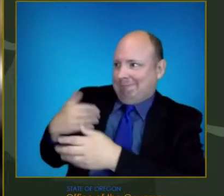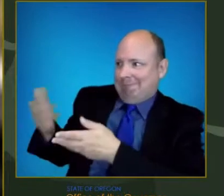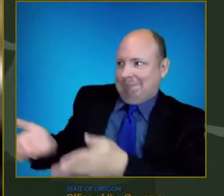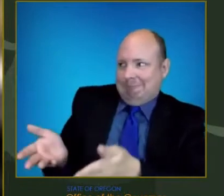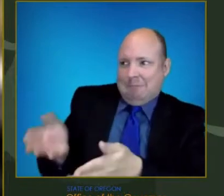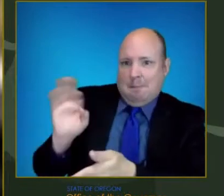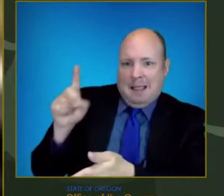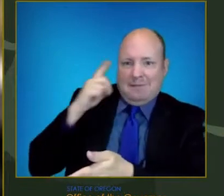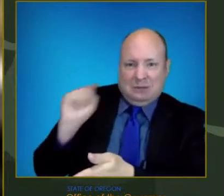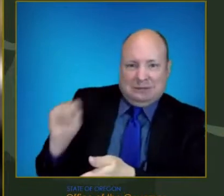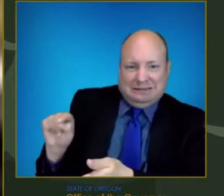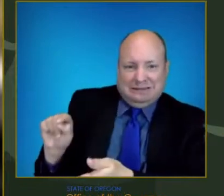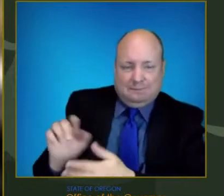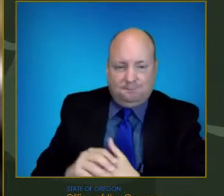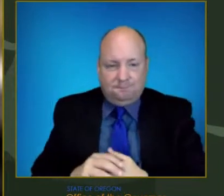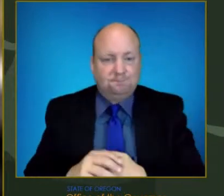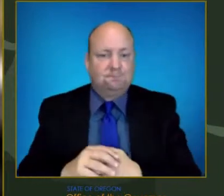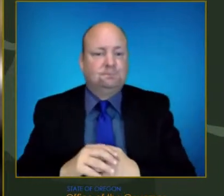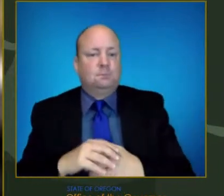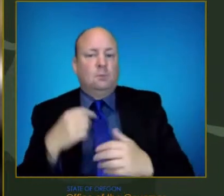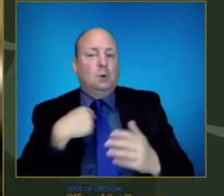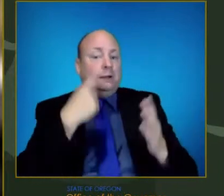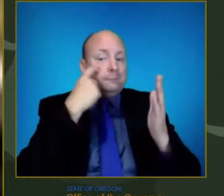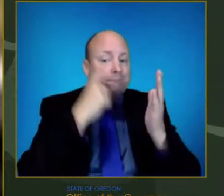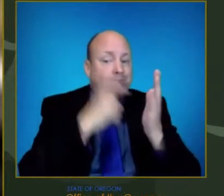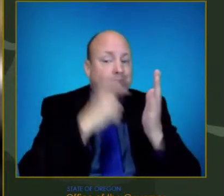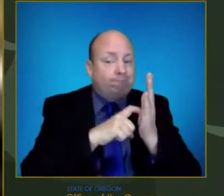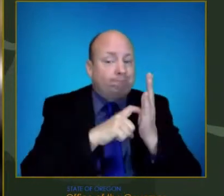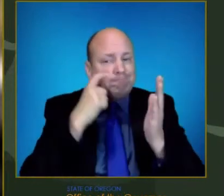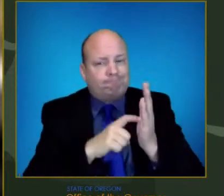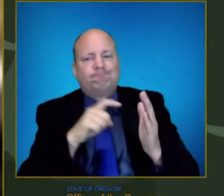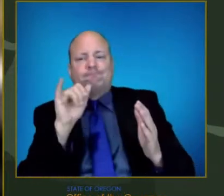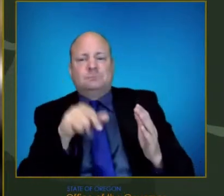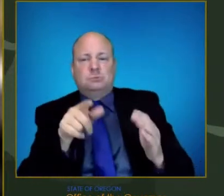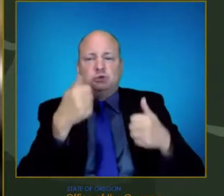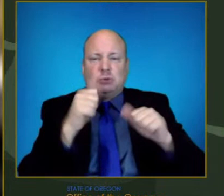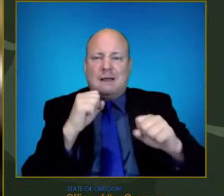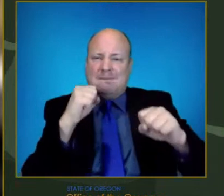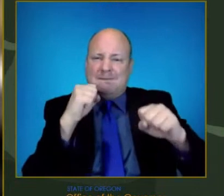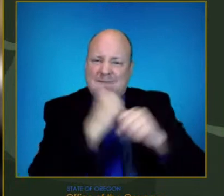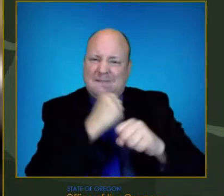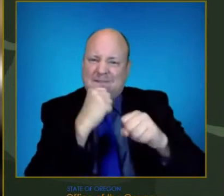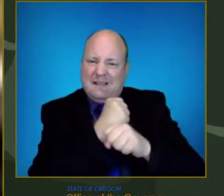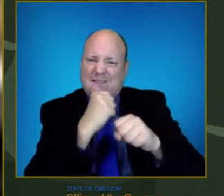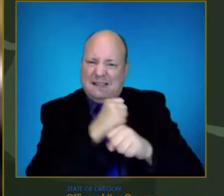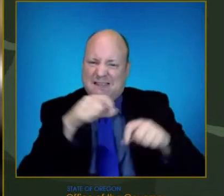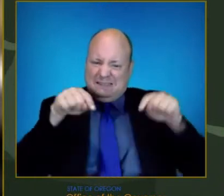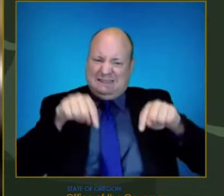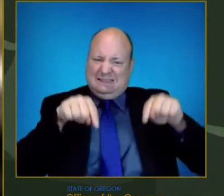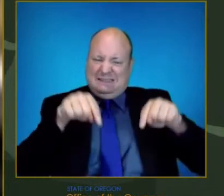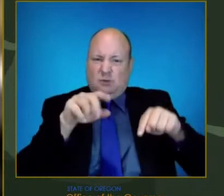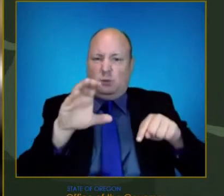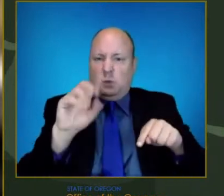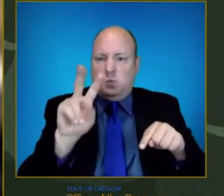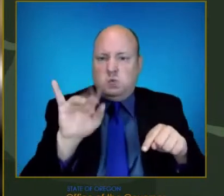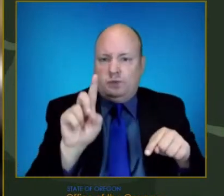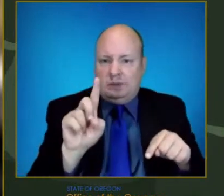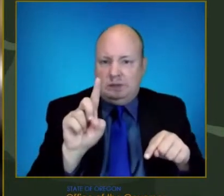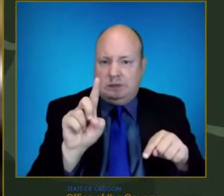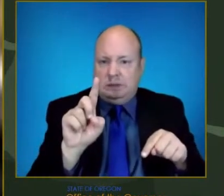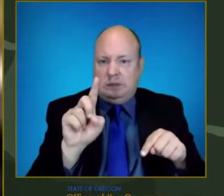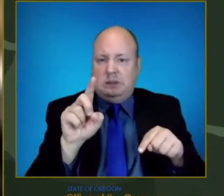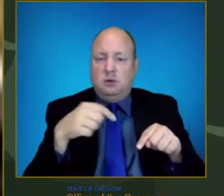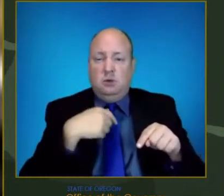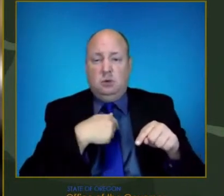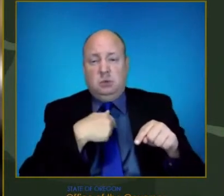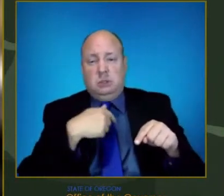be against this unrelenting virus. The report shows that earlier this month, spread of the virus increased slightly. That was the result